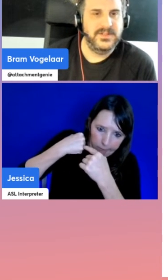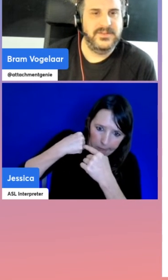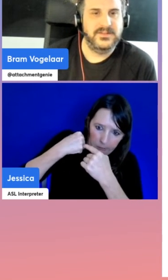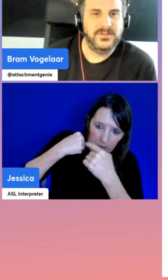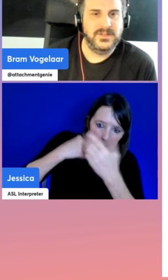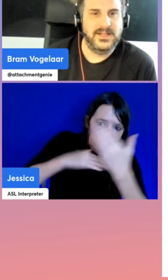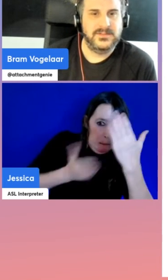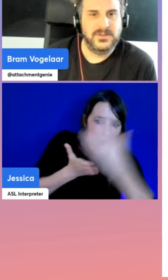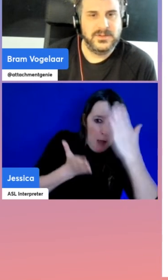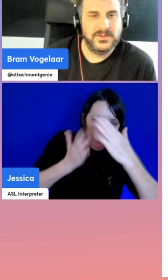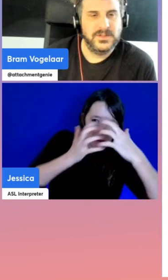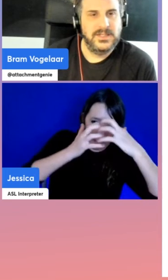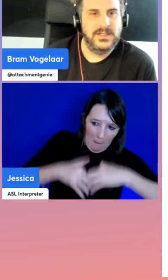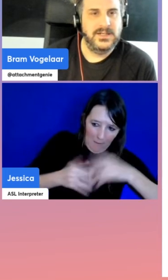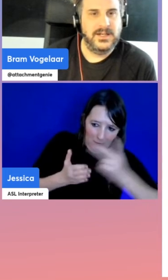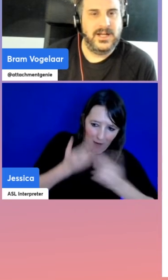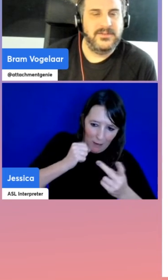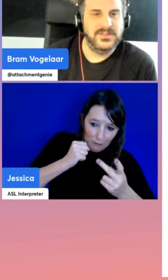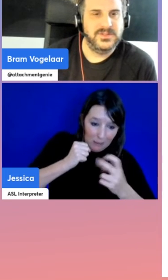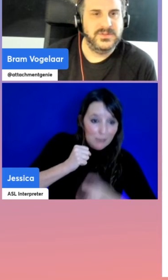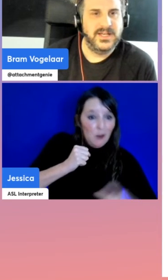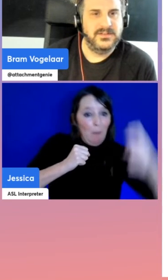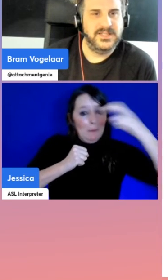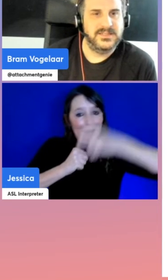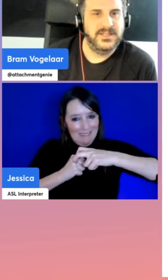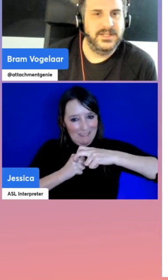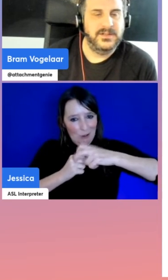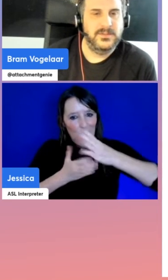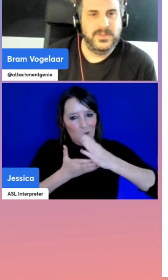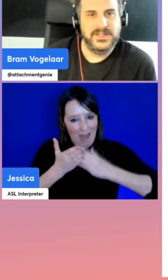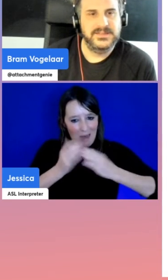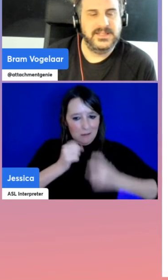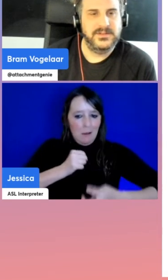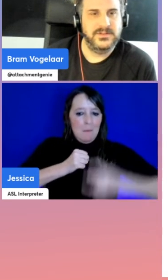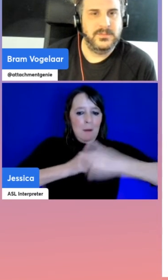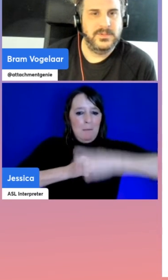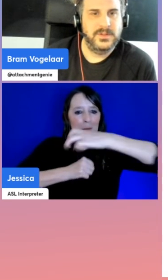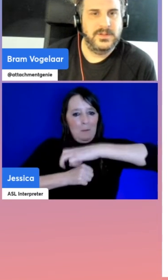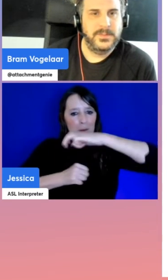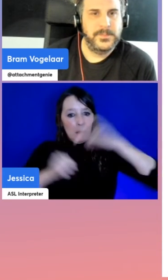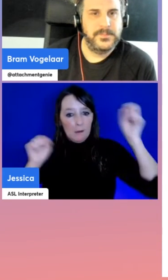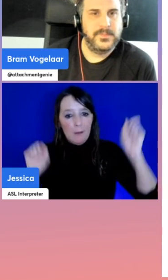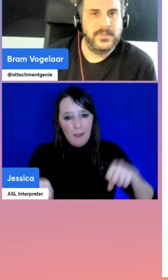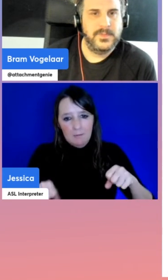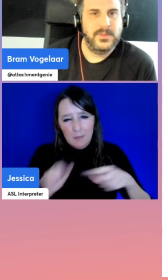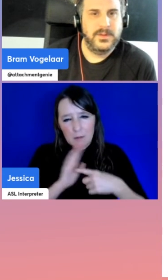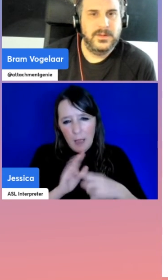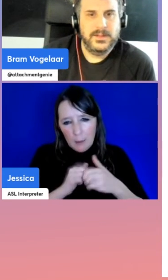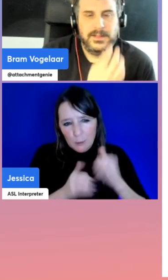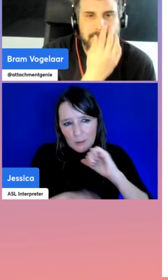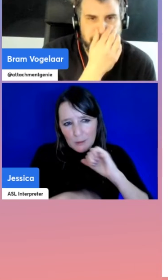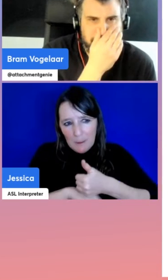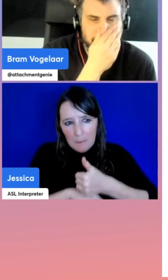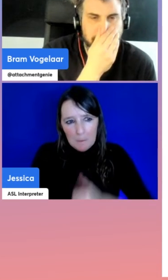it simply fails over to the next one. Although I haven't shown the health checks here, but you can set those up.